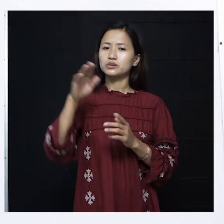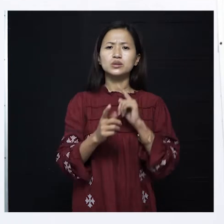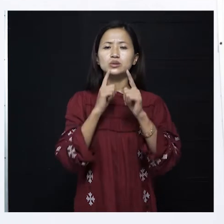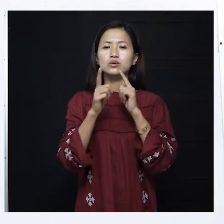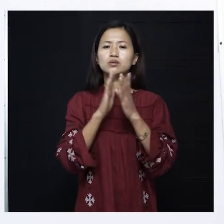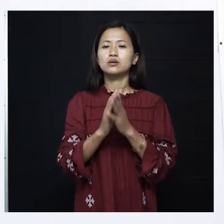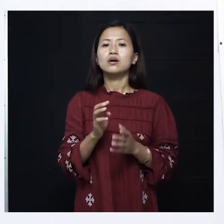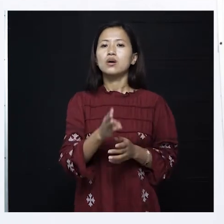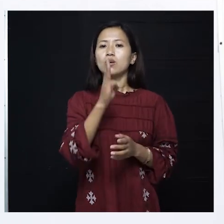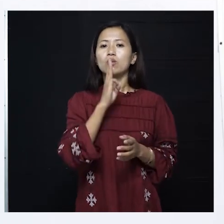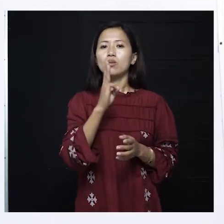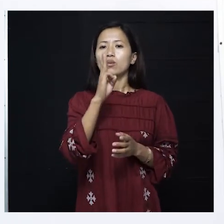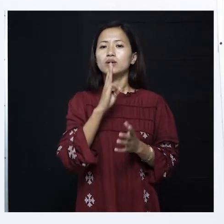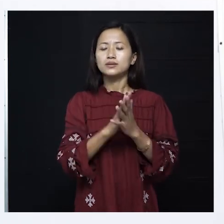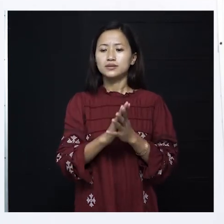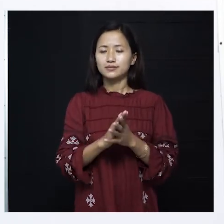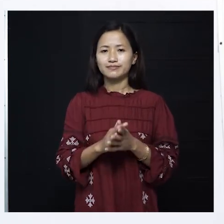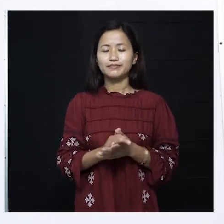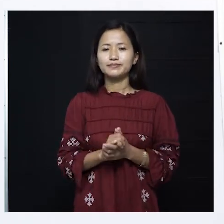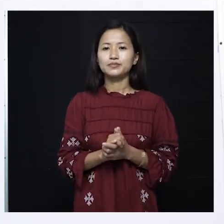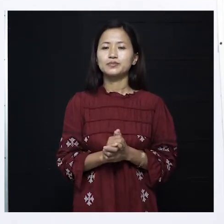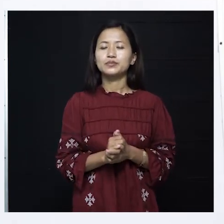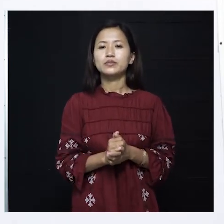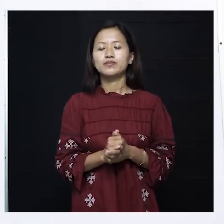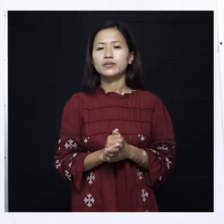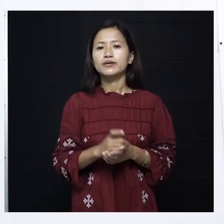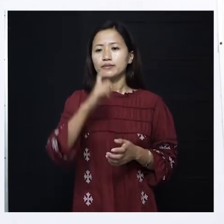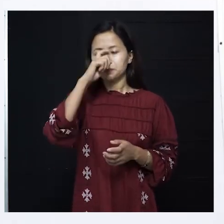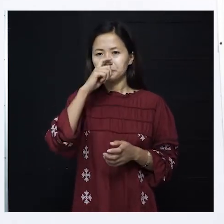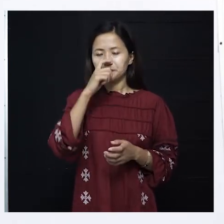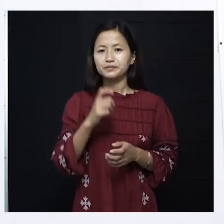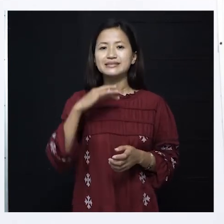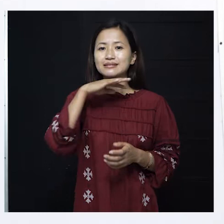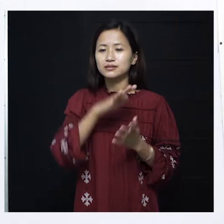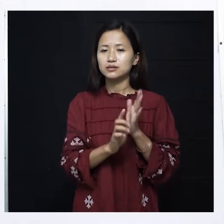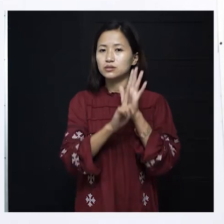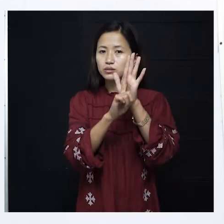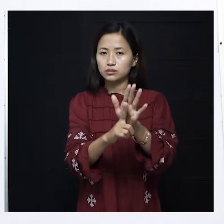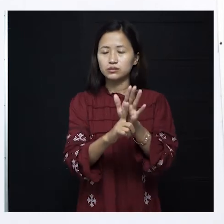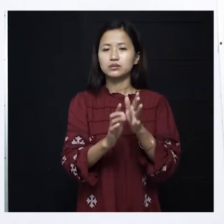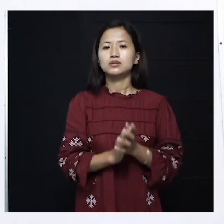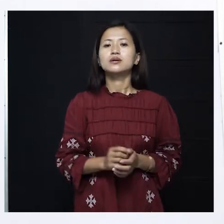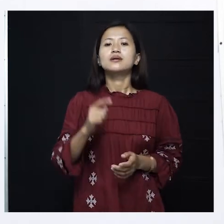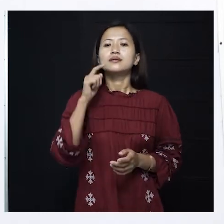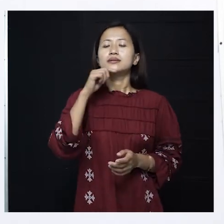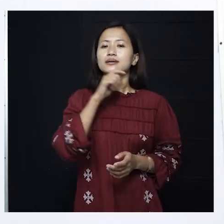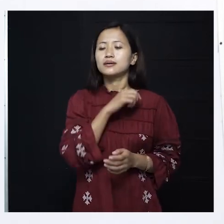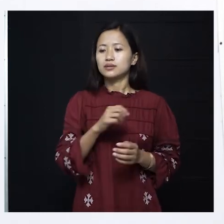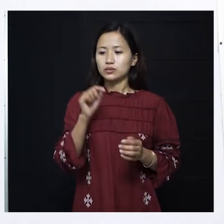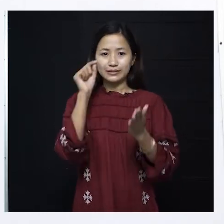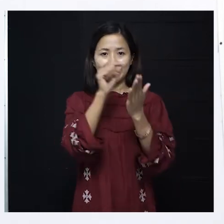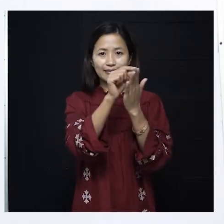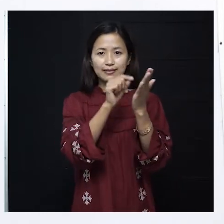the water bodies. Got it? So if the blue color is there, that shows that they are indicating